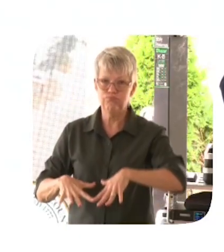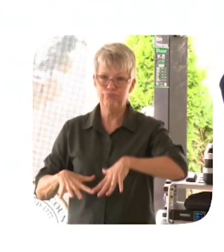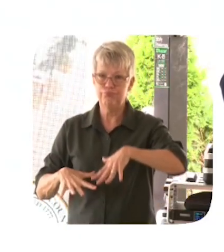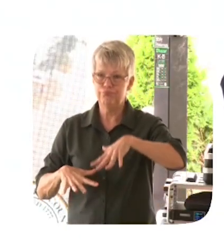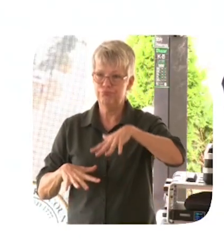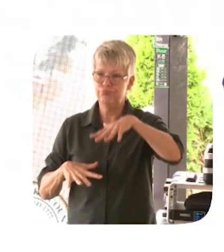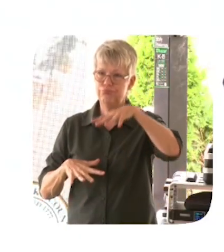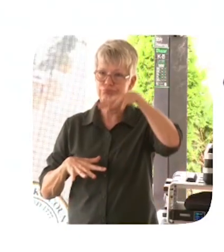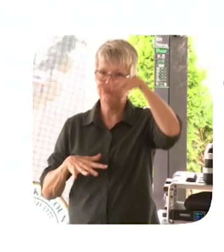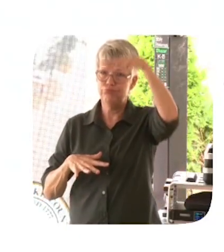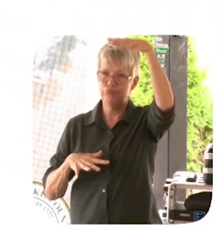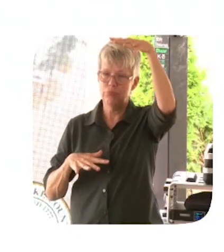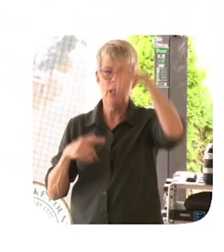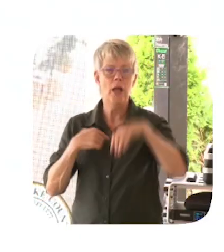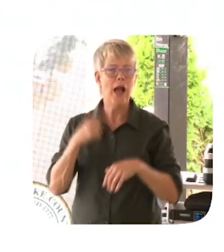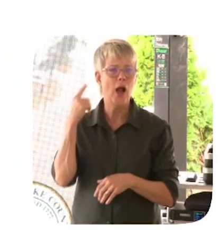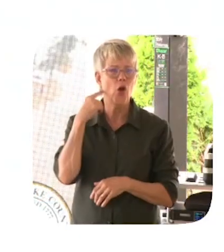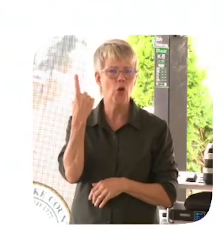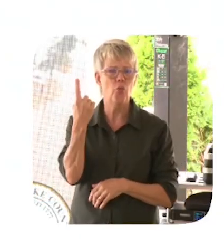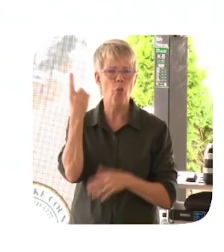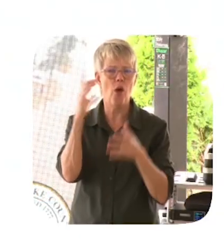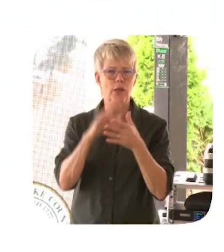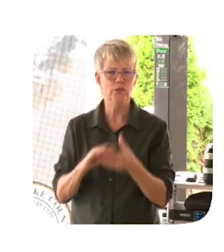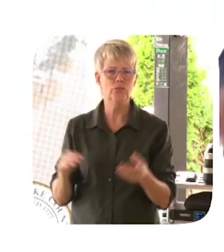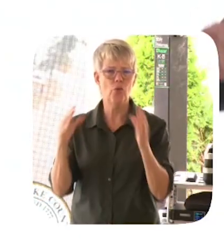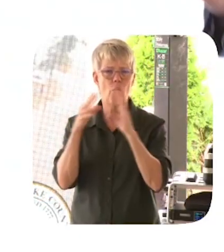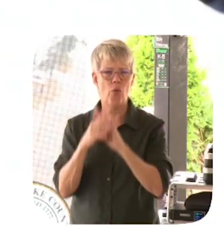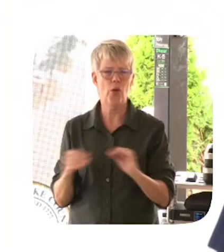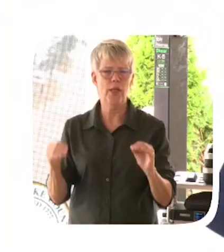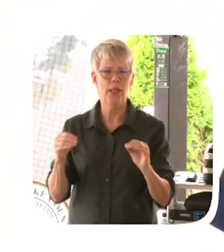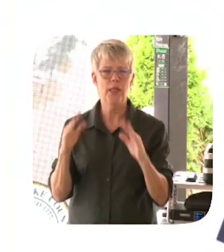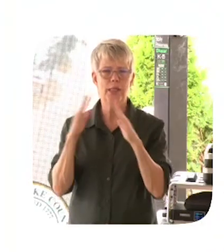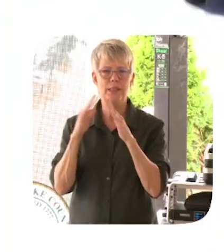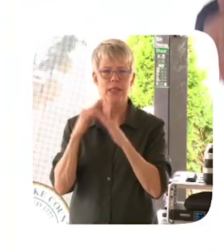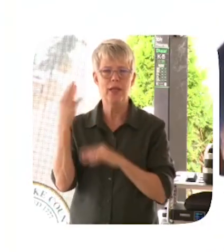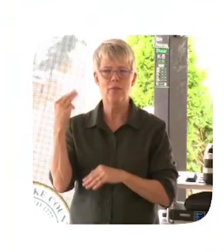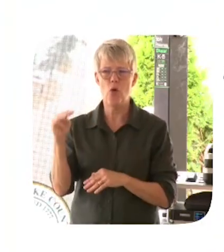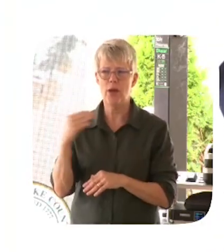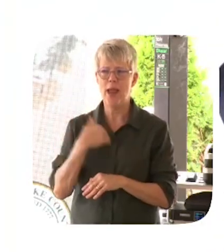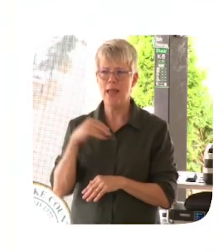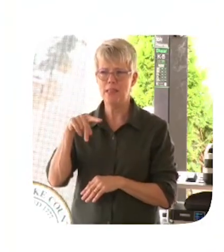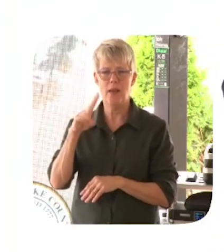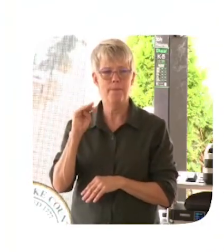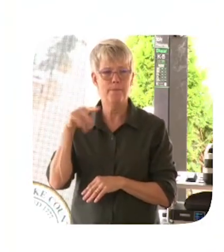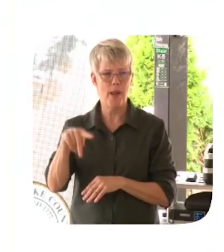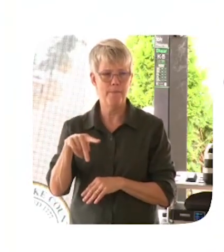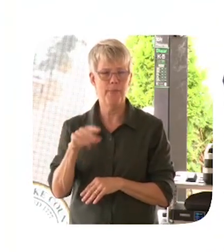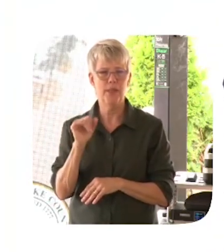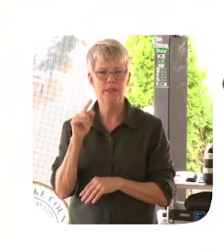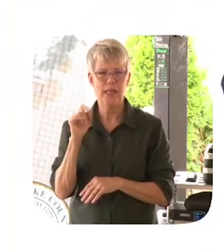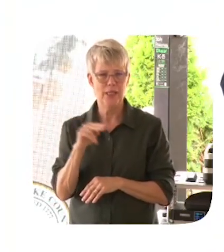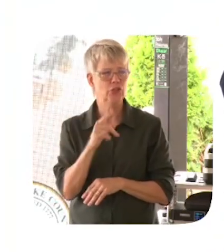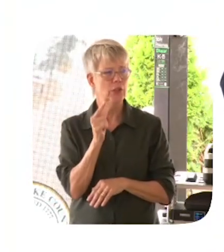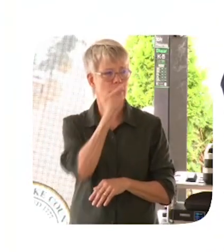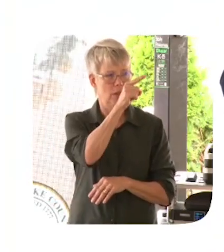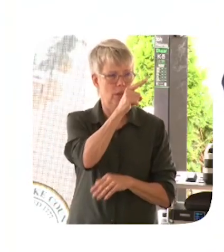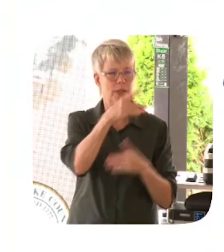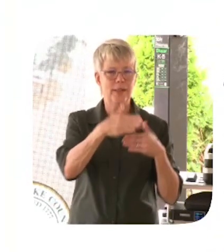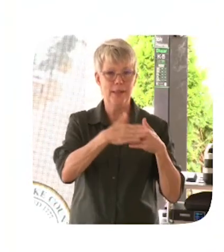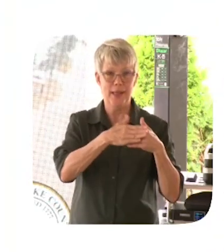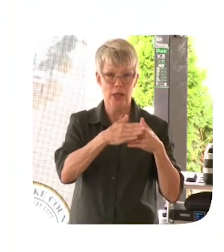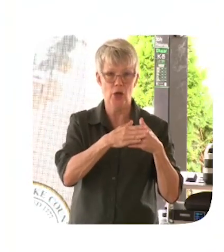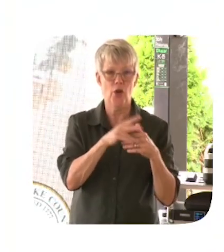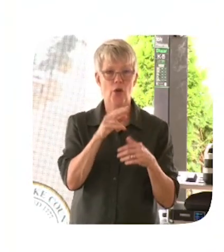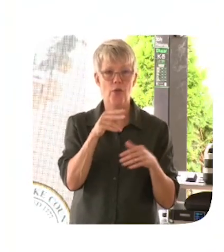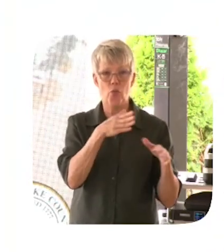And so I heard of a story that the city of Morganton has a pumping station right over here against the river. That